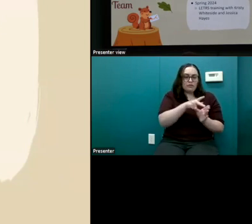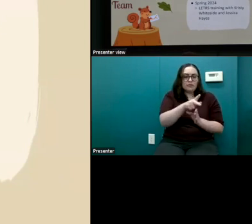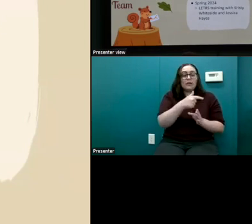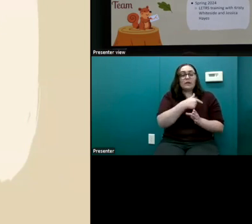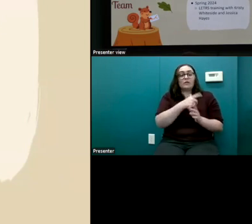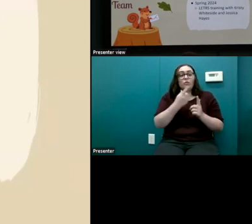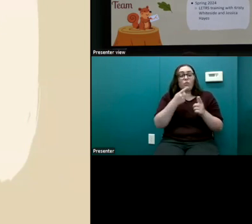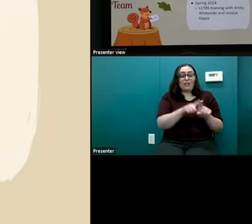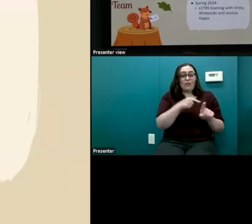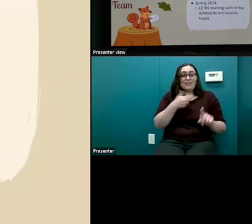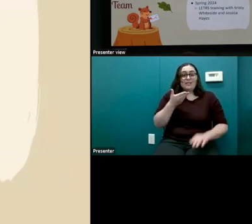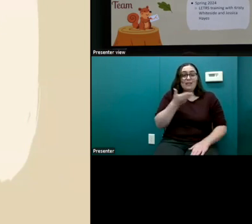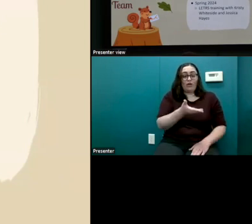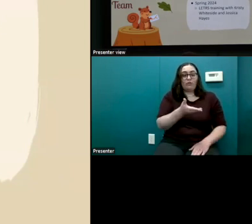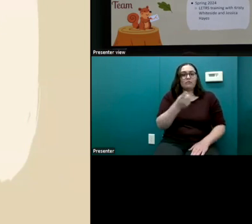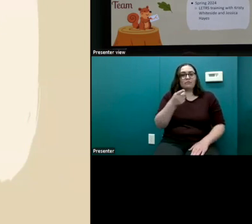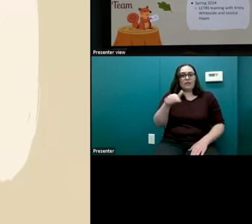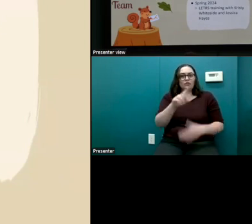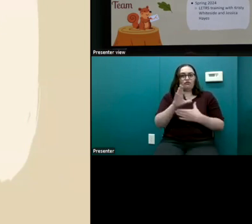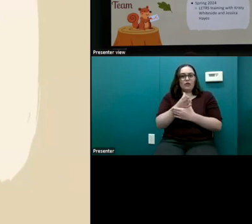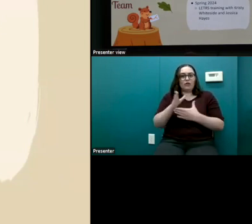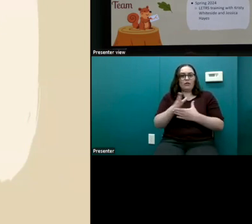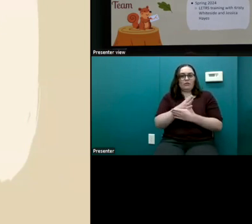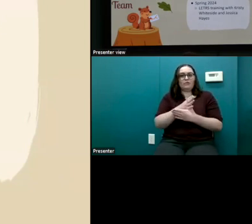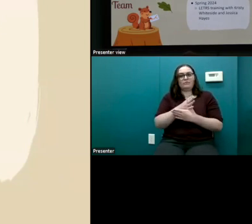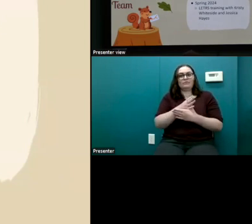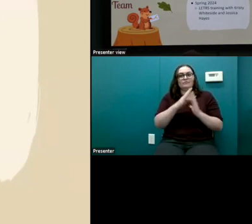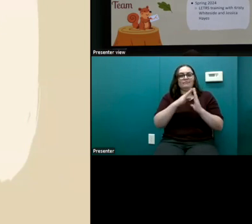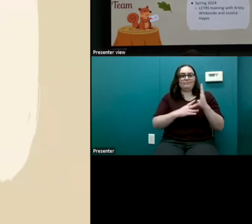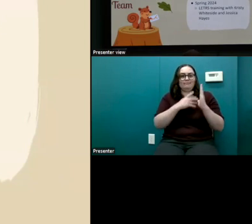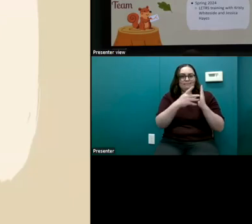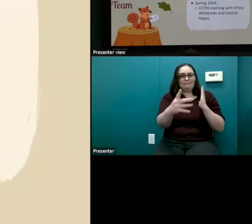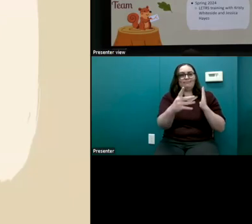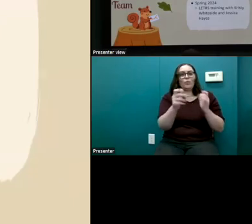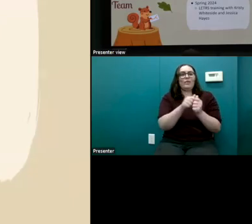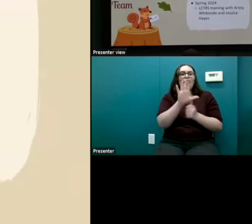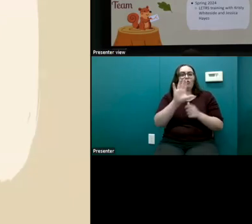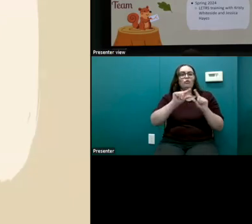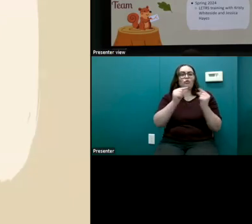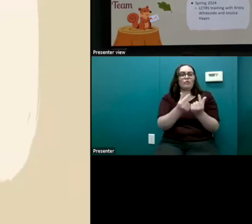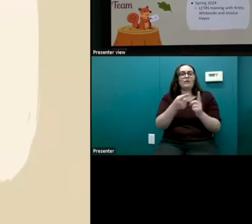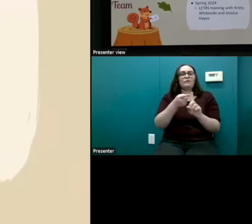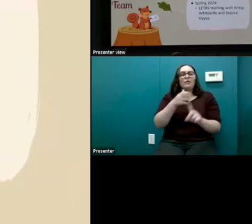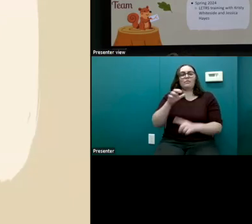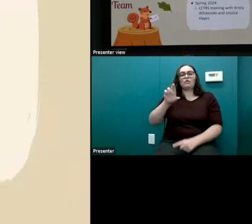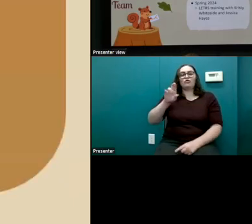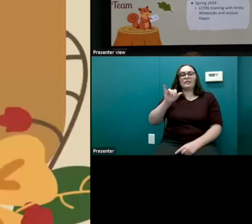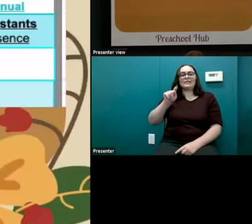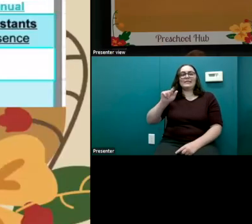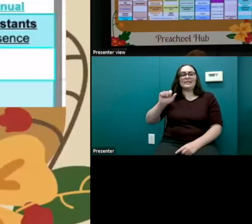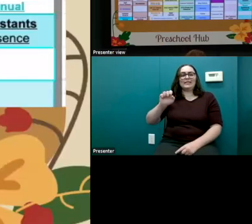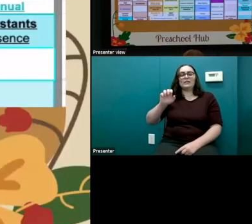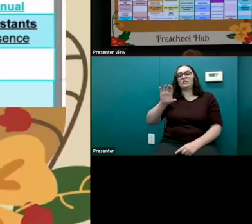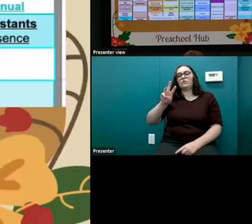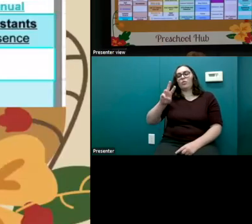training, there was a document that was shared with me, or shared with like the whole group, from Christy Whiteside and Jessica Hayes. And